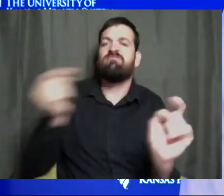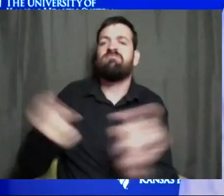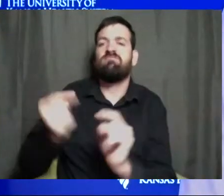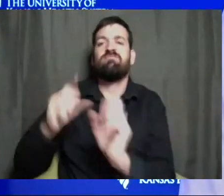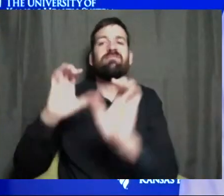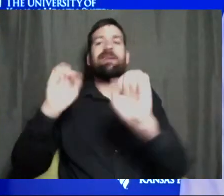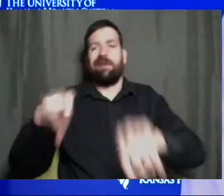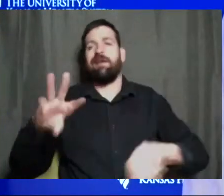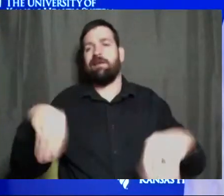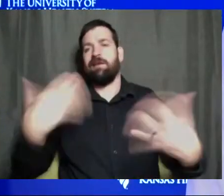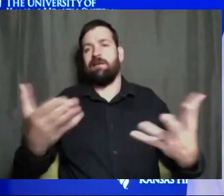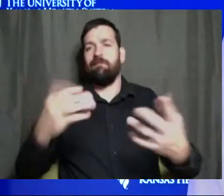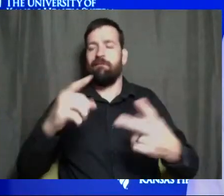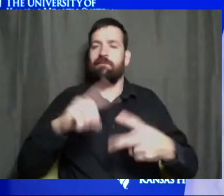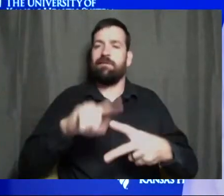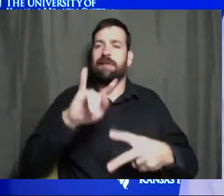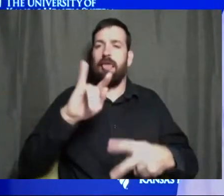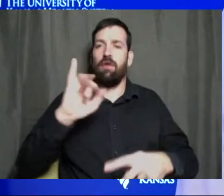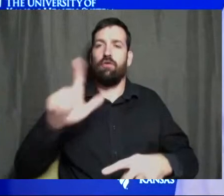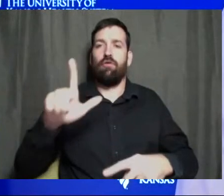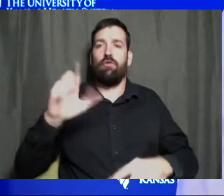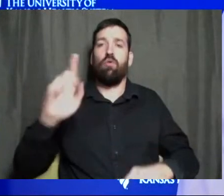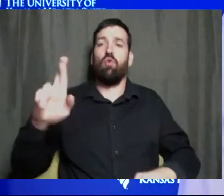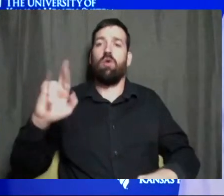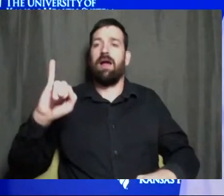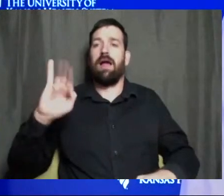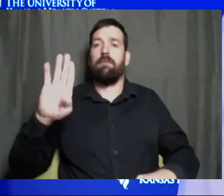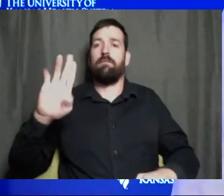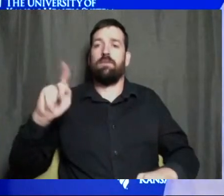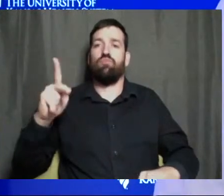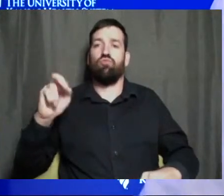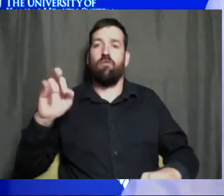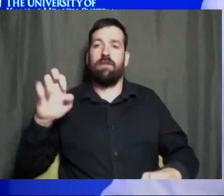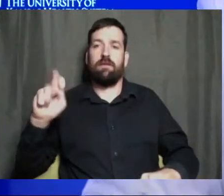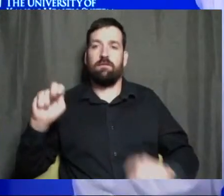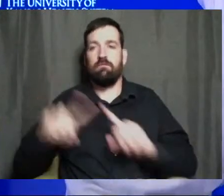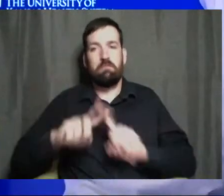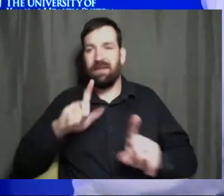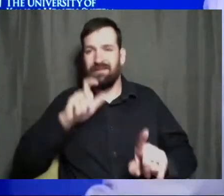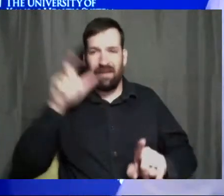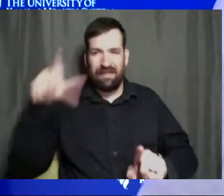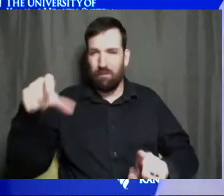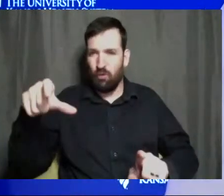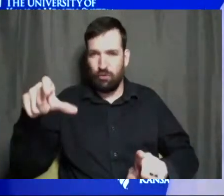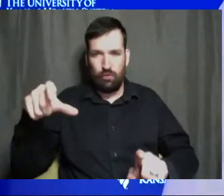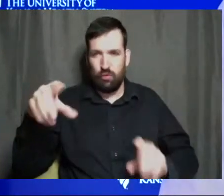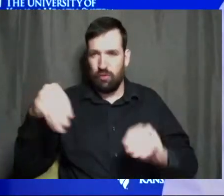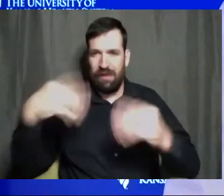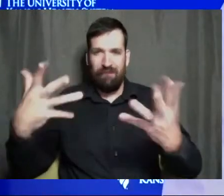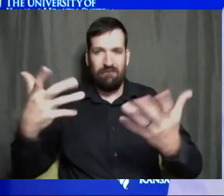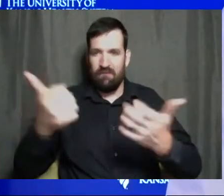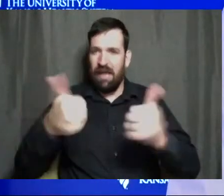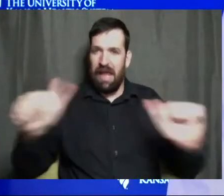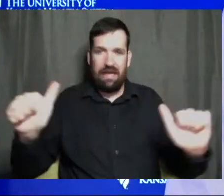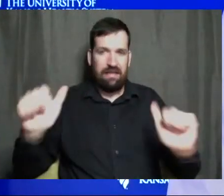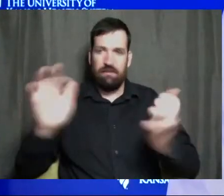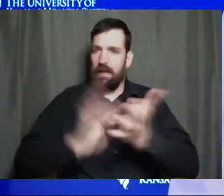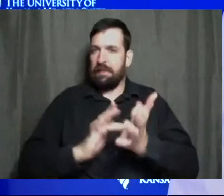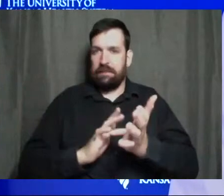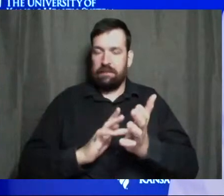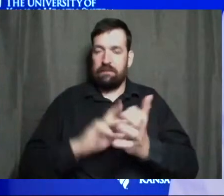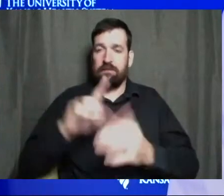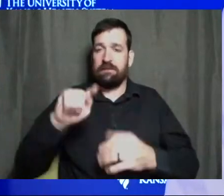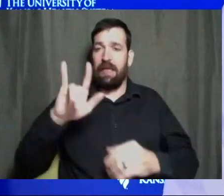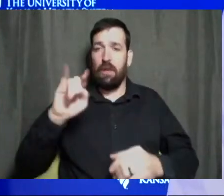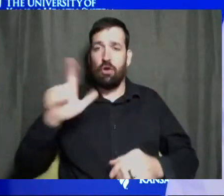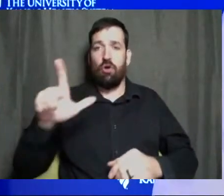ibuprofen at that time, but really not supposed to give any medicines, Tylenol or ibuprofen